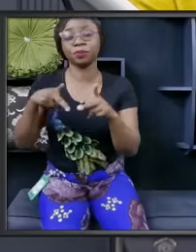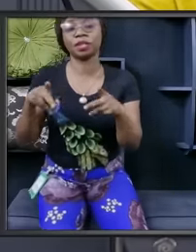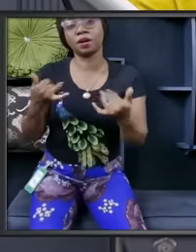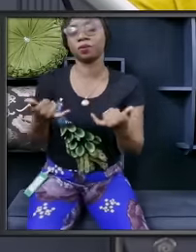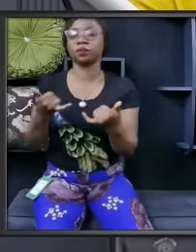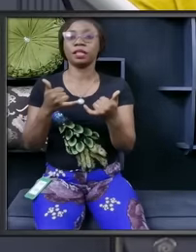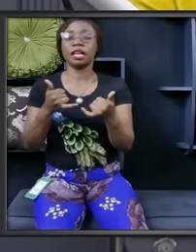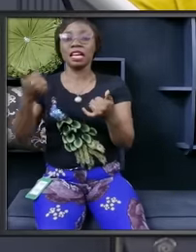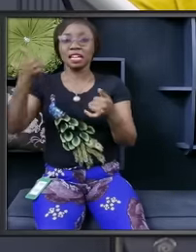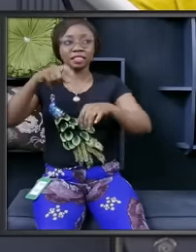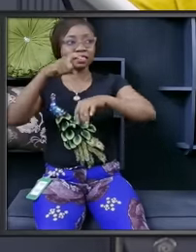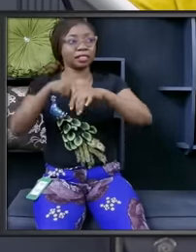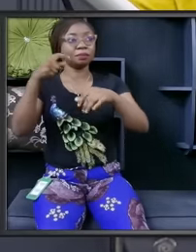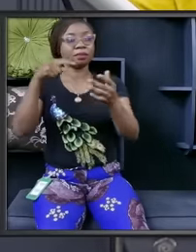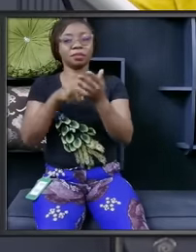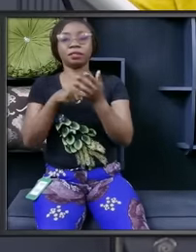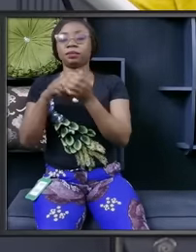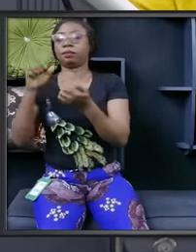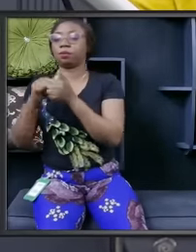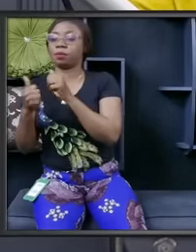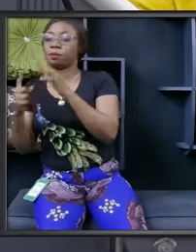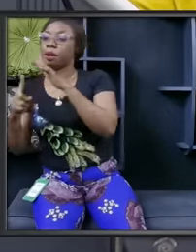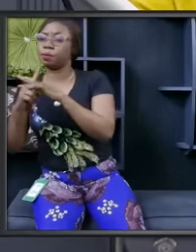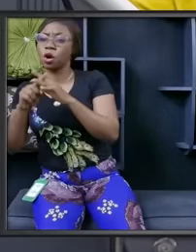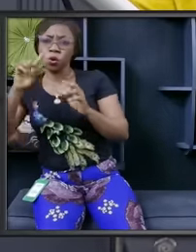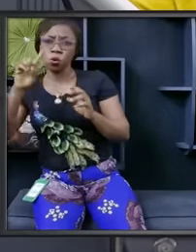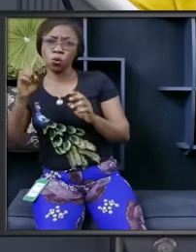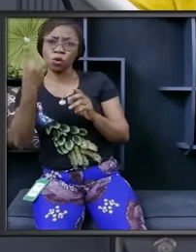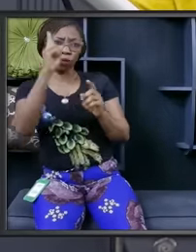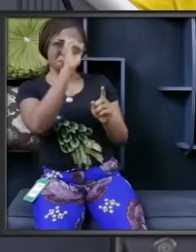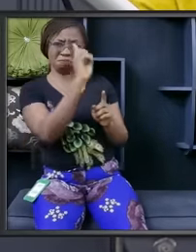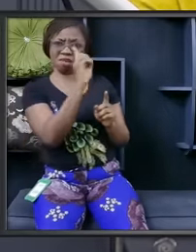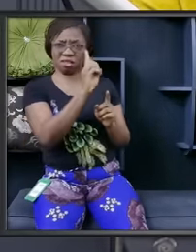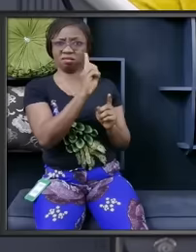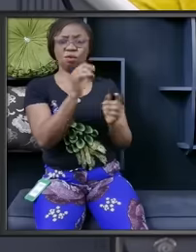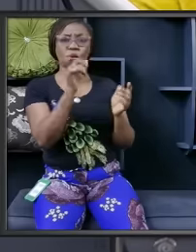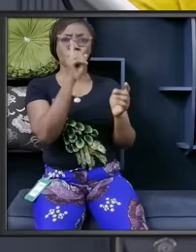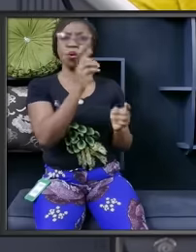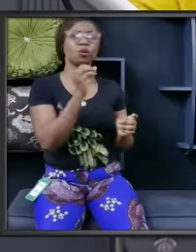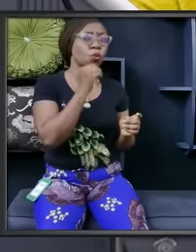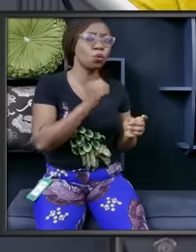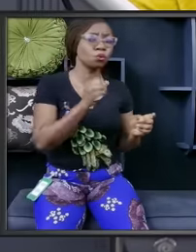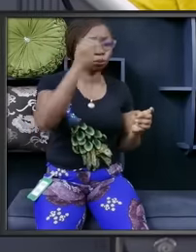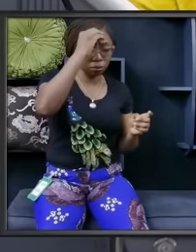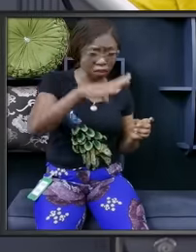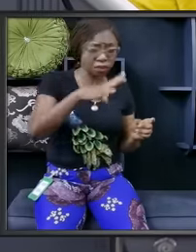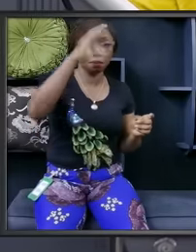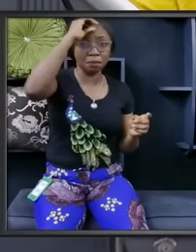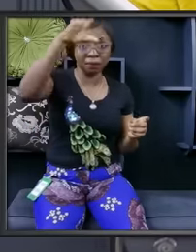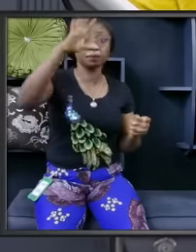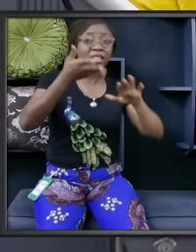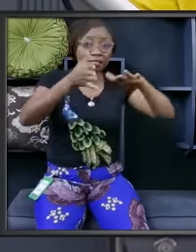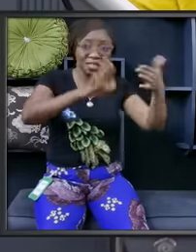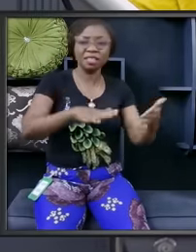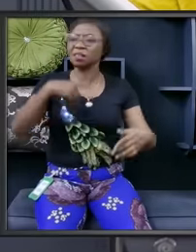every time where this case come up, they know they fit, not only one man, but the man won't, don't die, one old man. The man don't die. The man, they tell us, say, Sunday, this